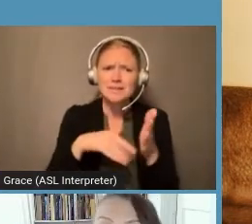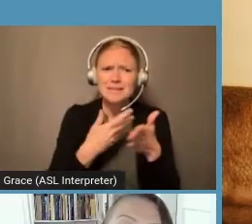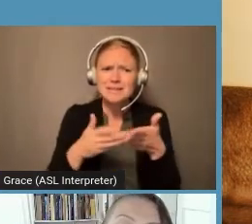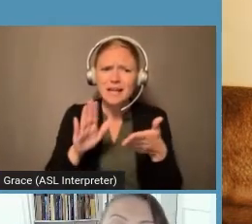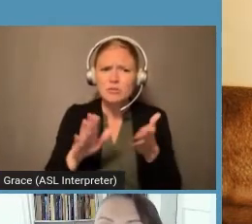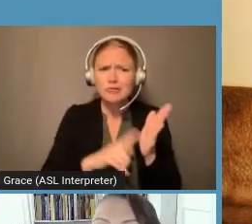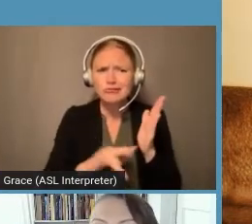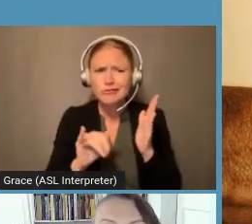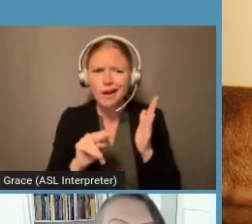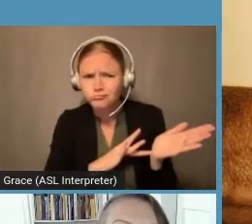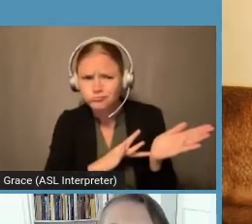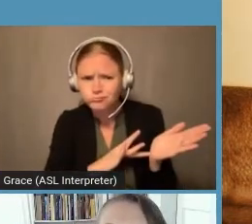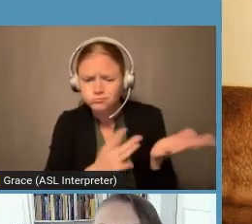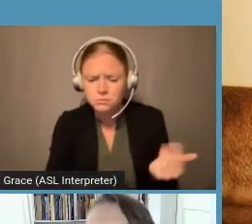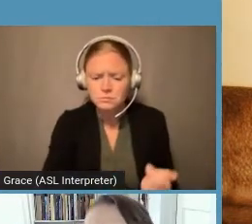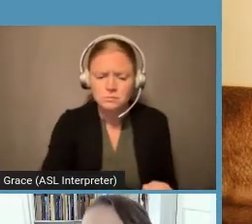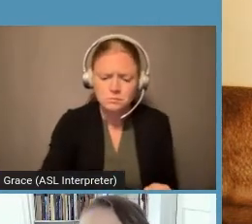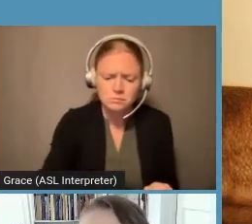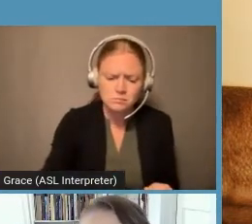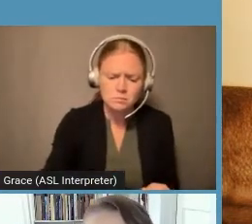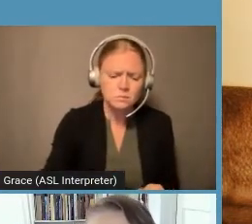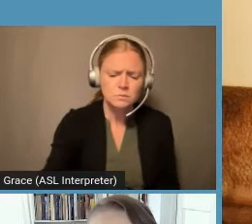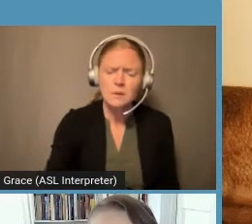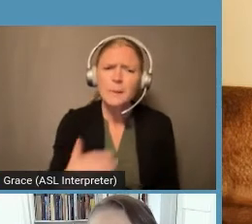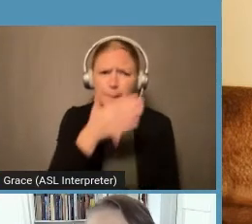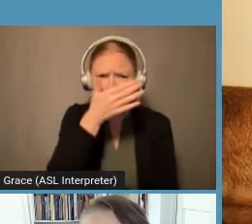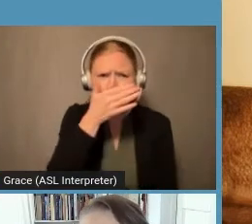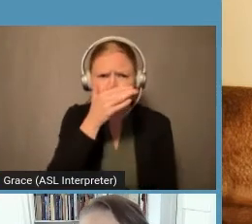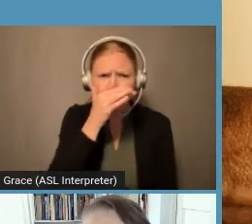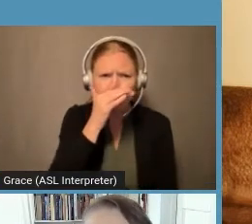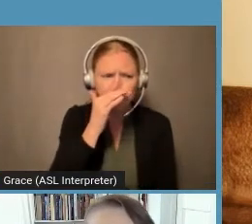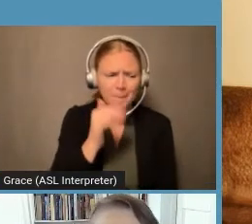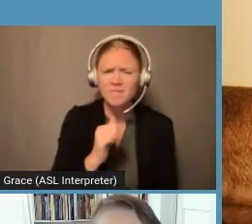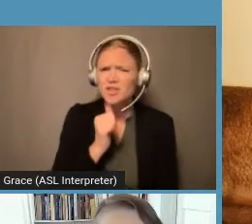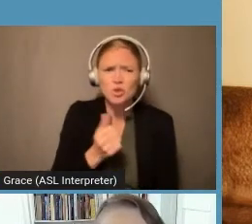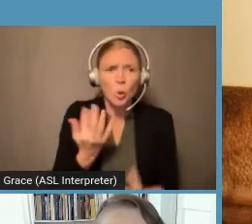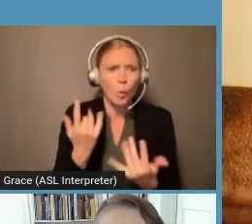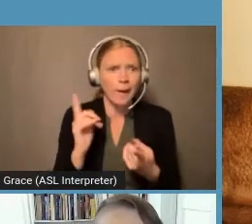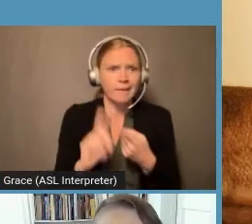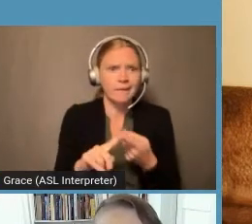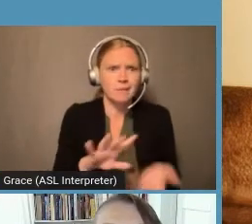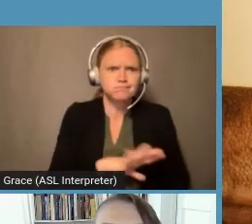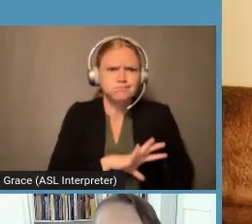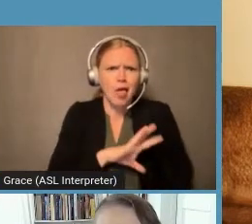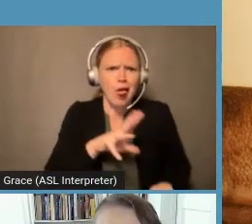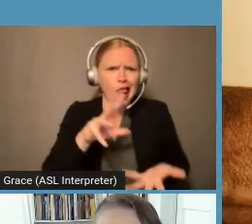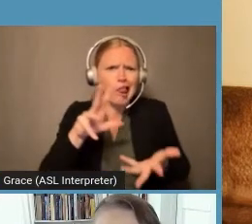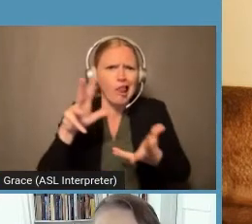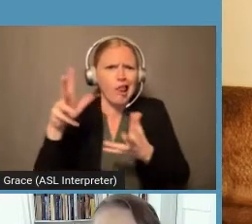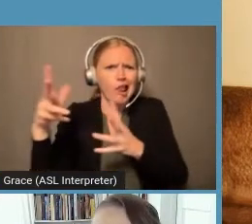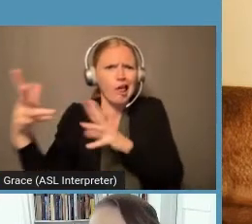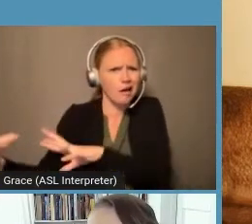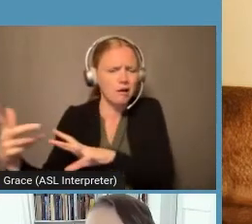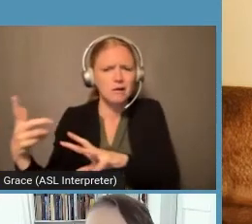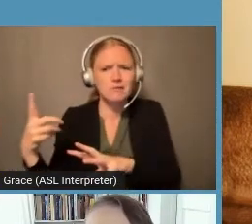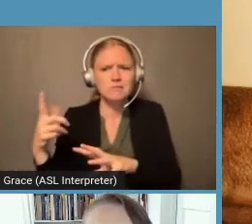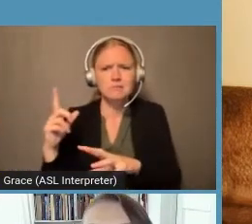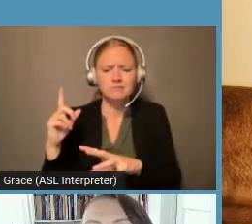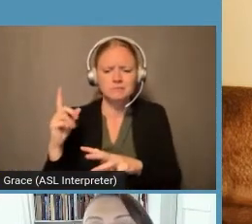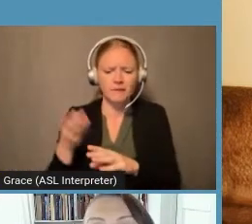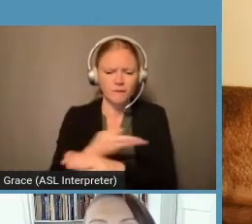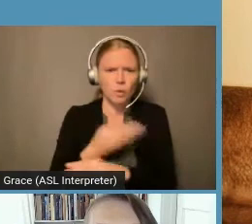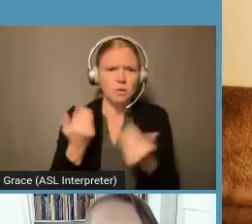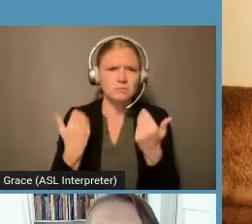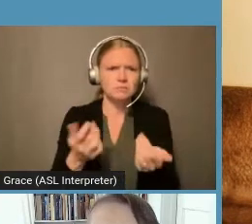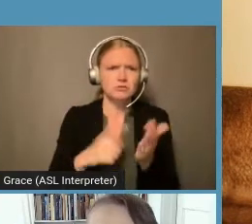interns too. You know, not waiting for things to be off the rails before you have that check-in. So